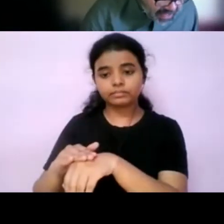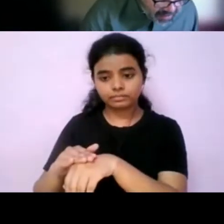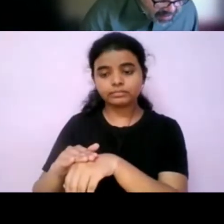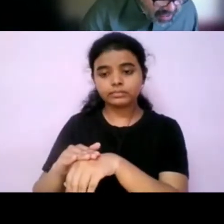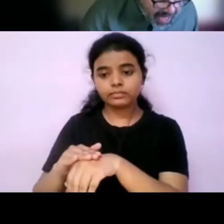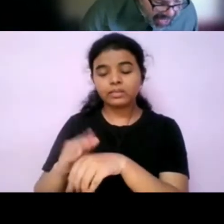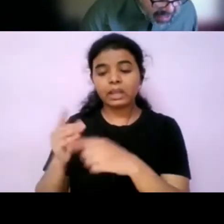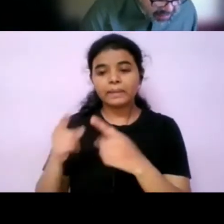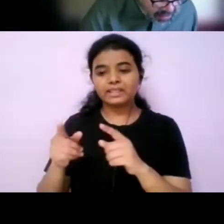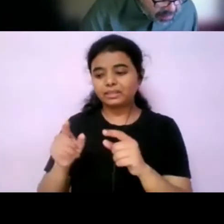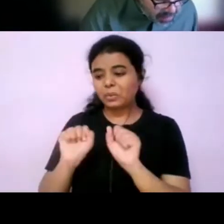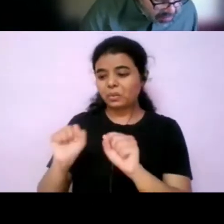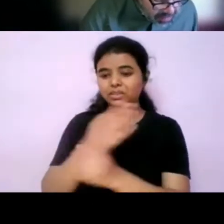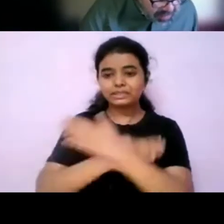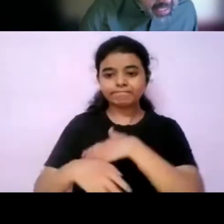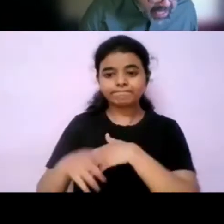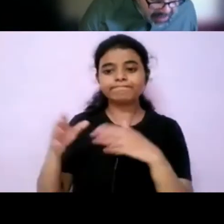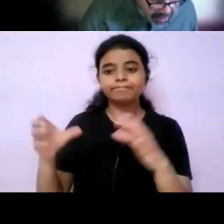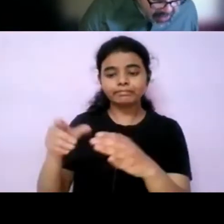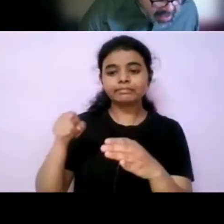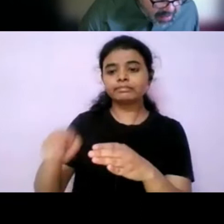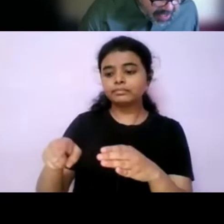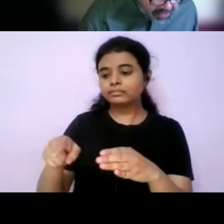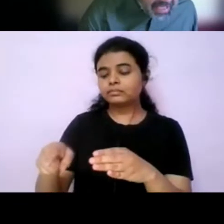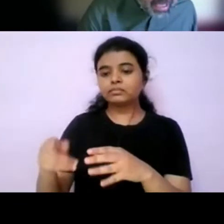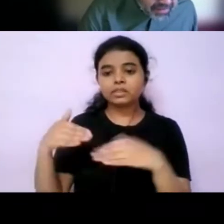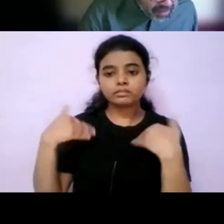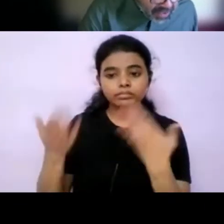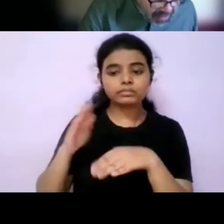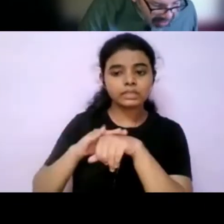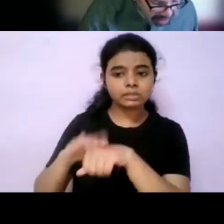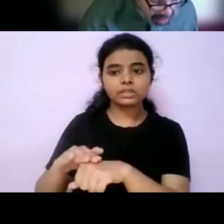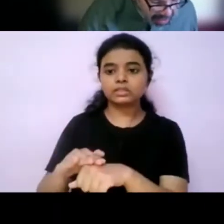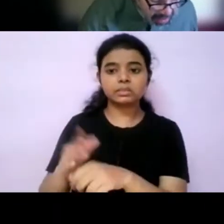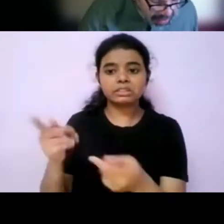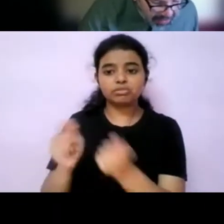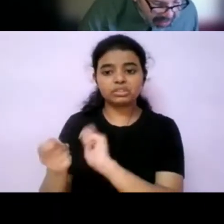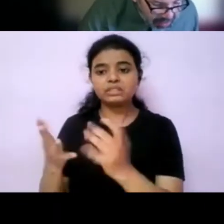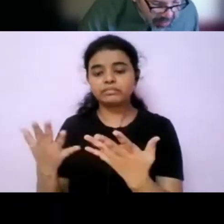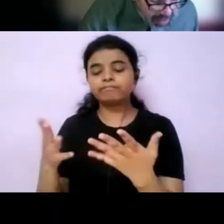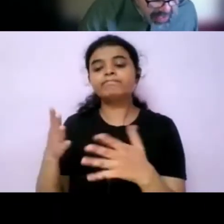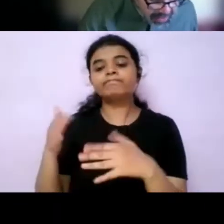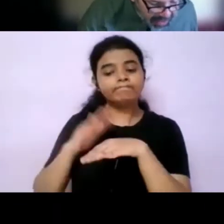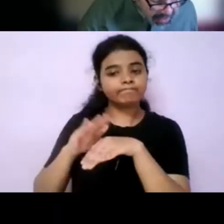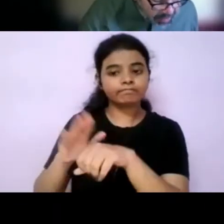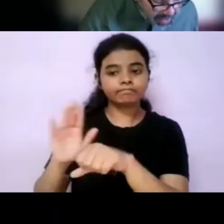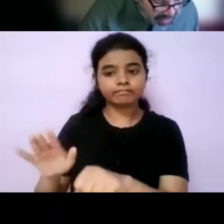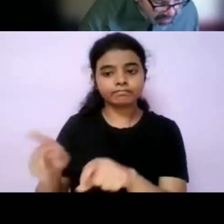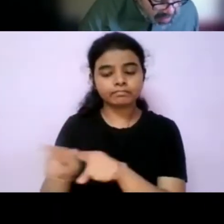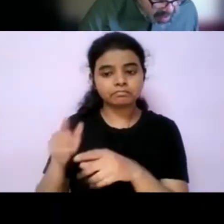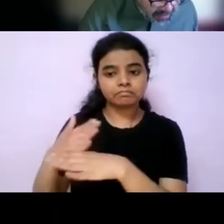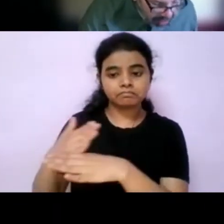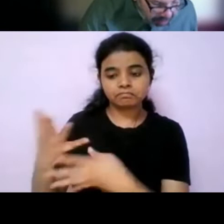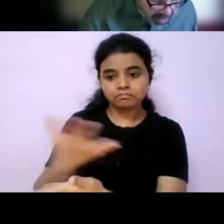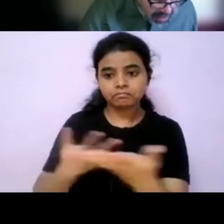remain centre to any of these approaches. It does intermesh. It is, if you like, the thing that underpacks it all, as